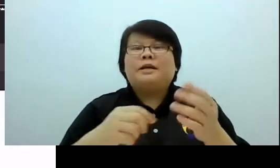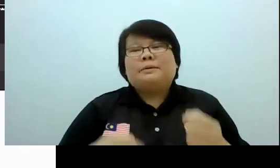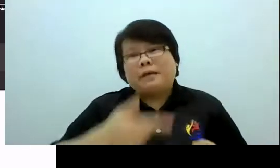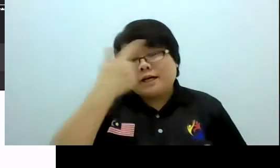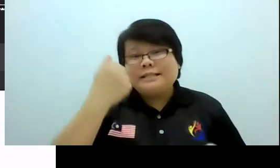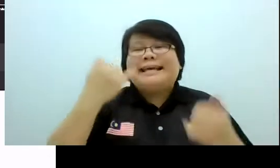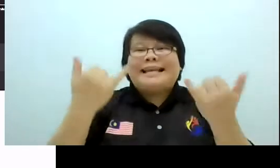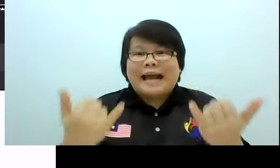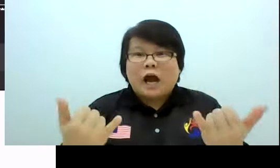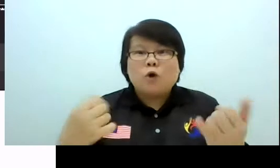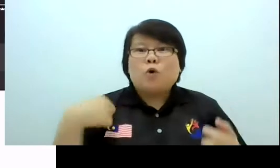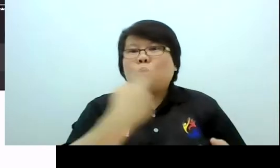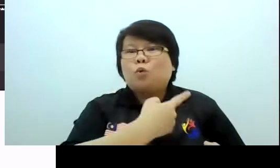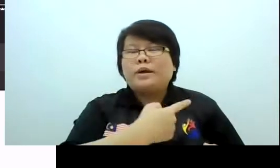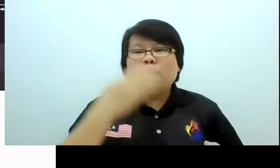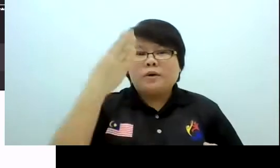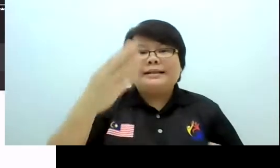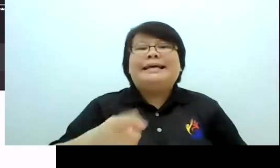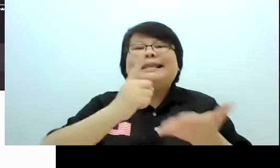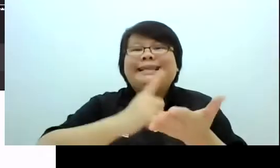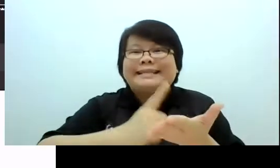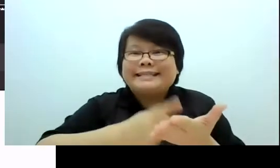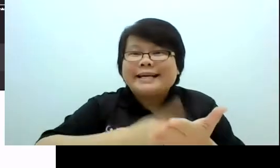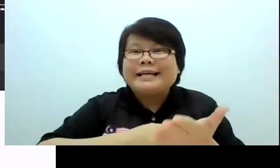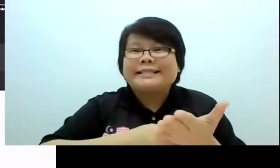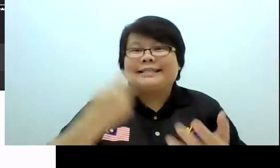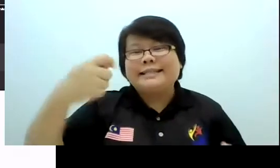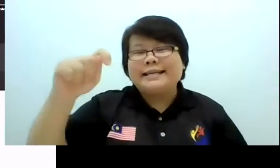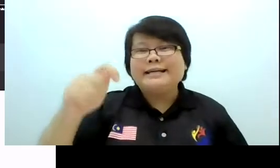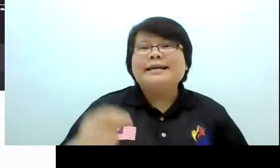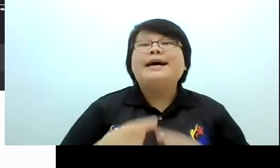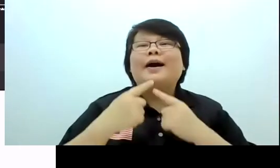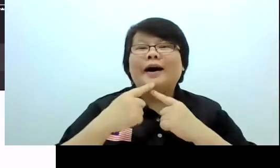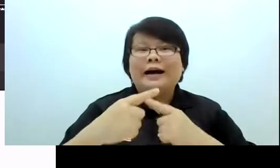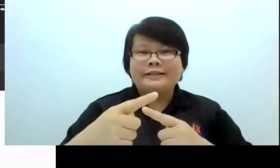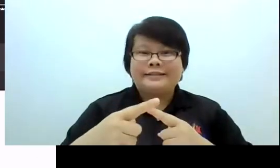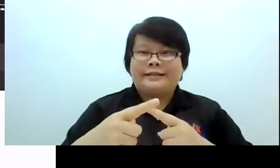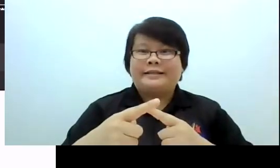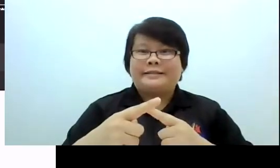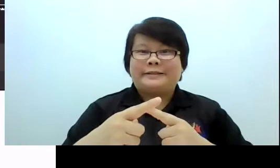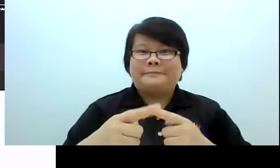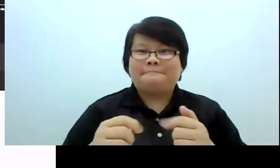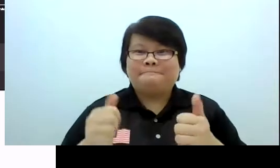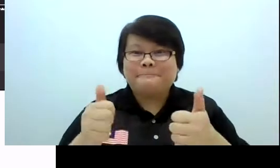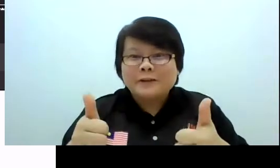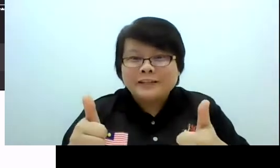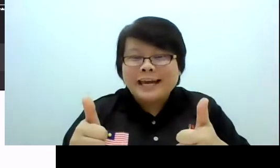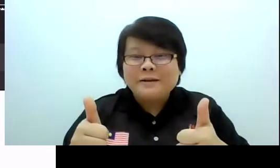Okay, because now we will discuss the answers.